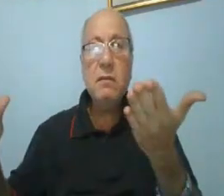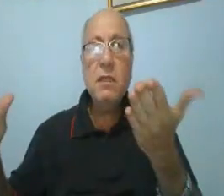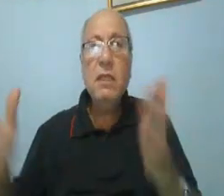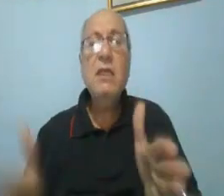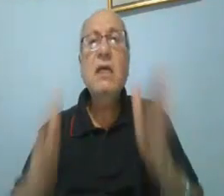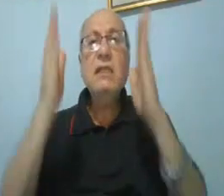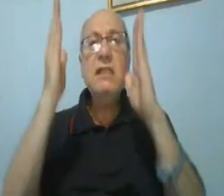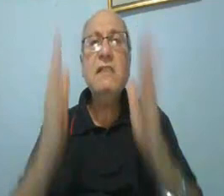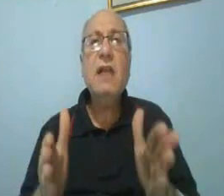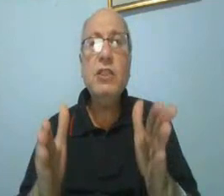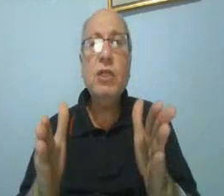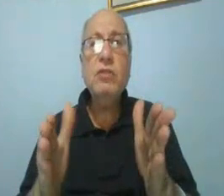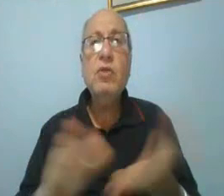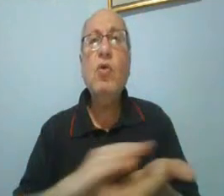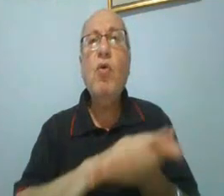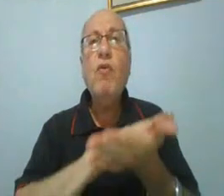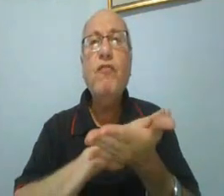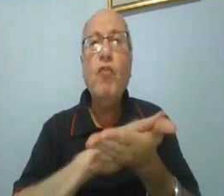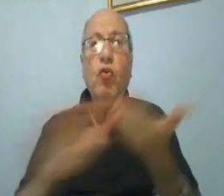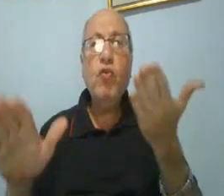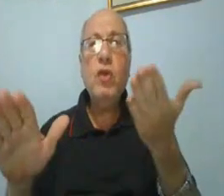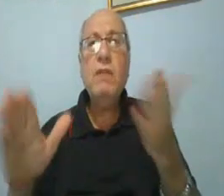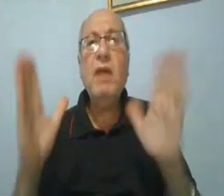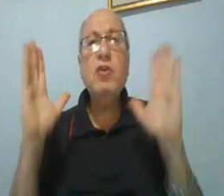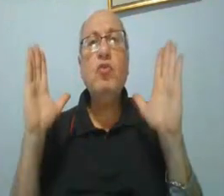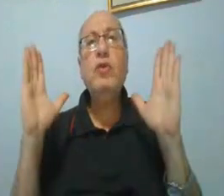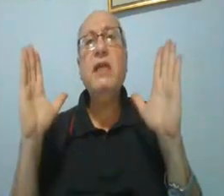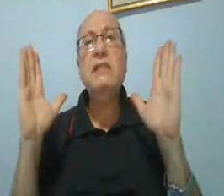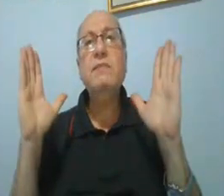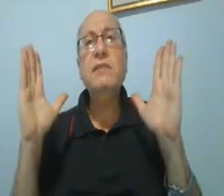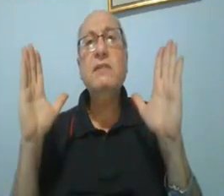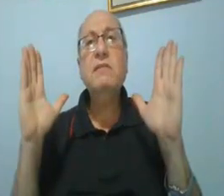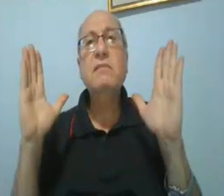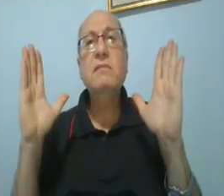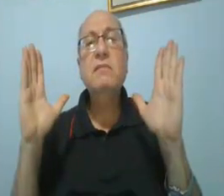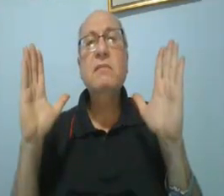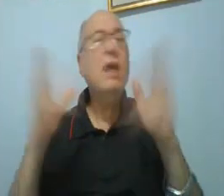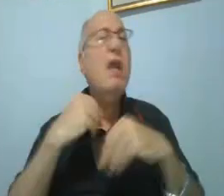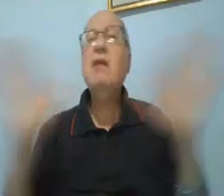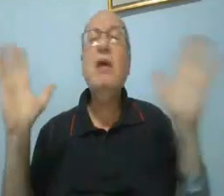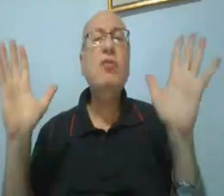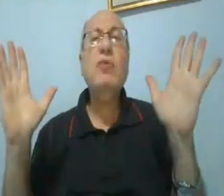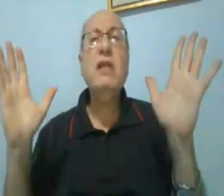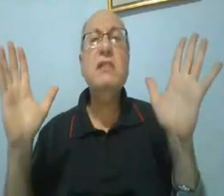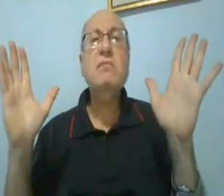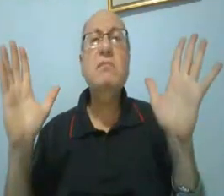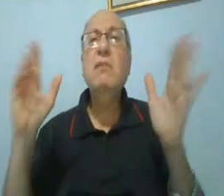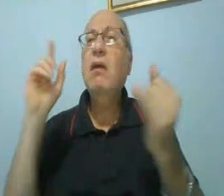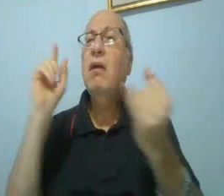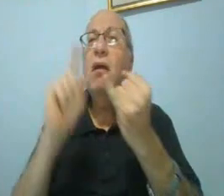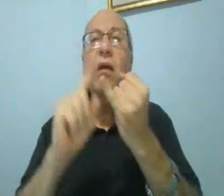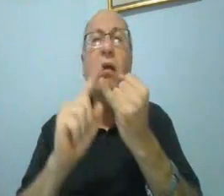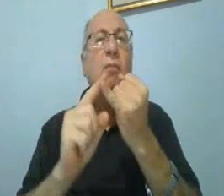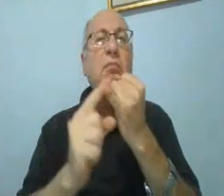complete destruction of all microorganisms. Any